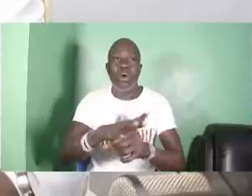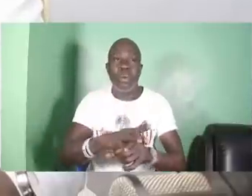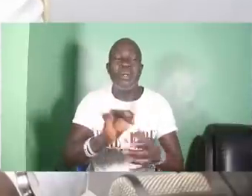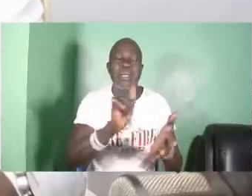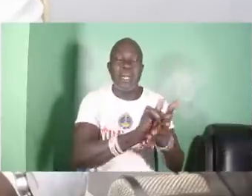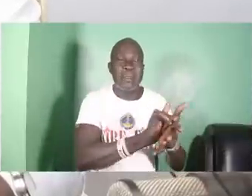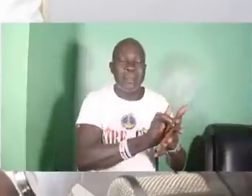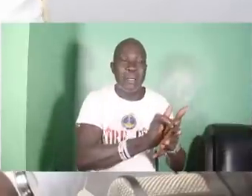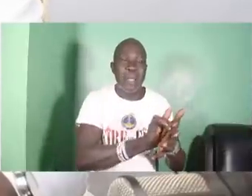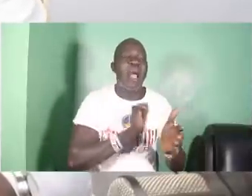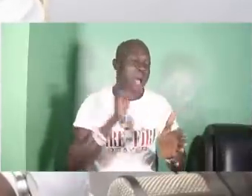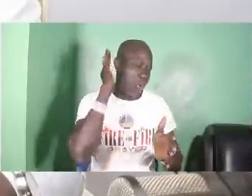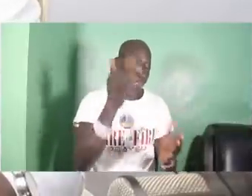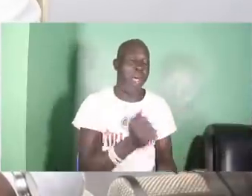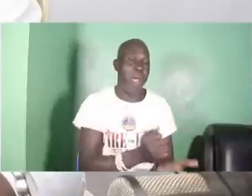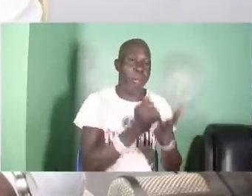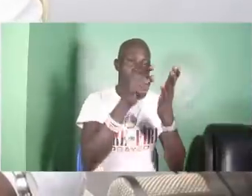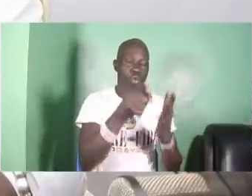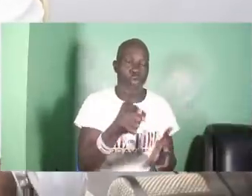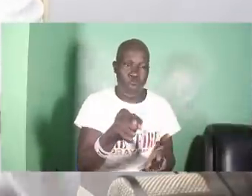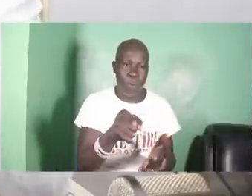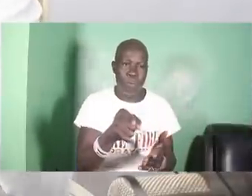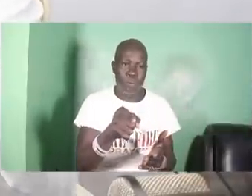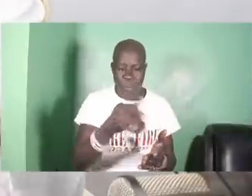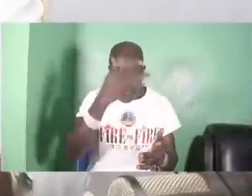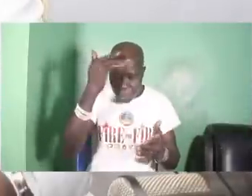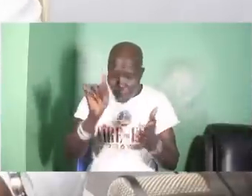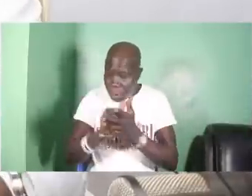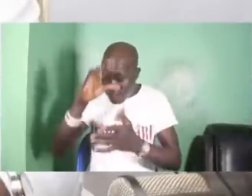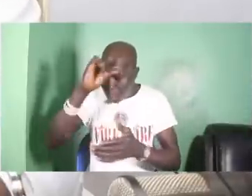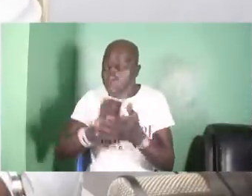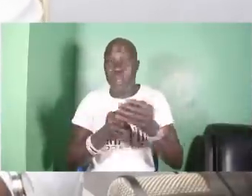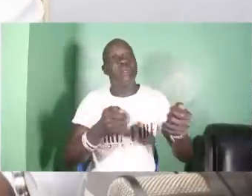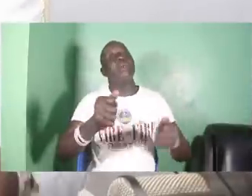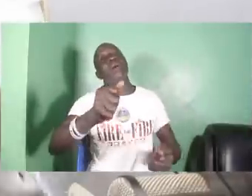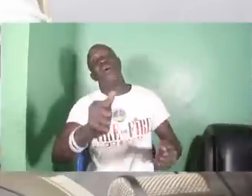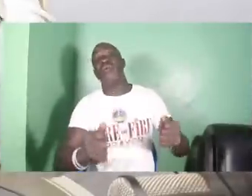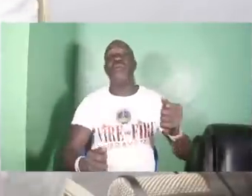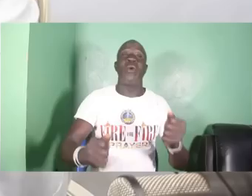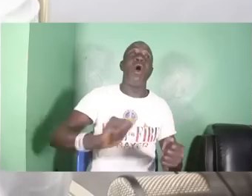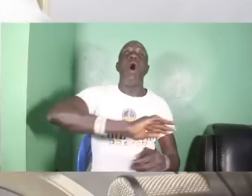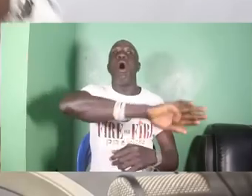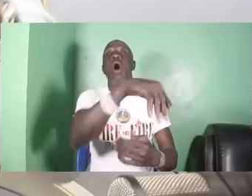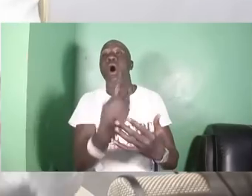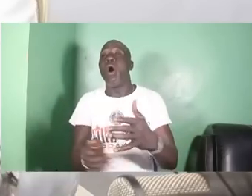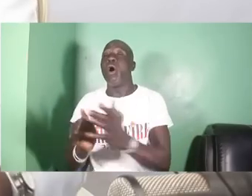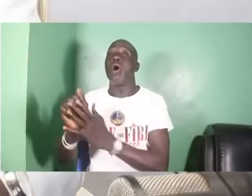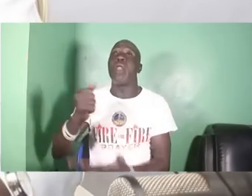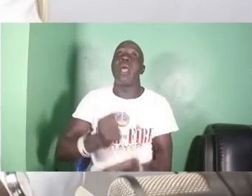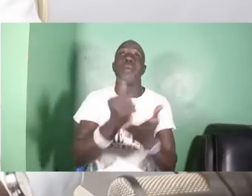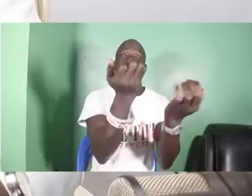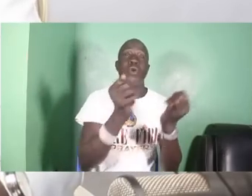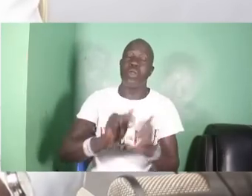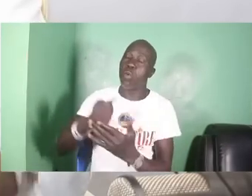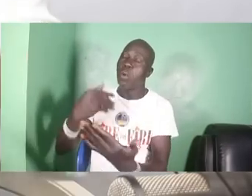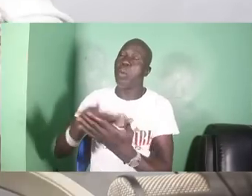promising that I will assist him. Because that guy is a driver. Every help